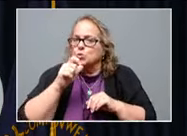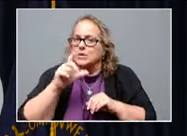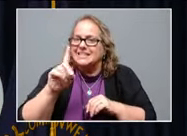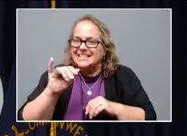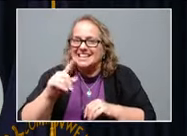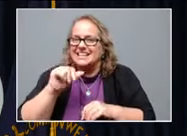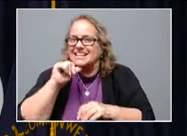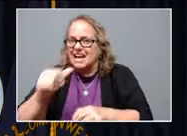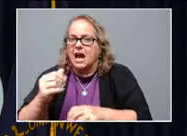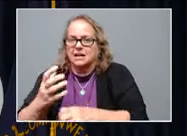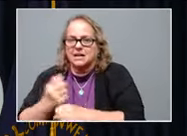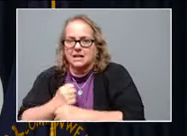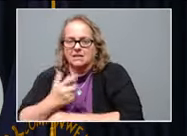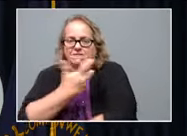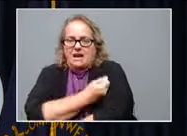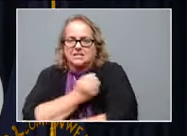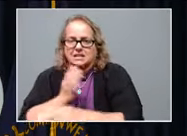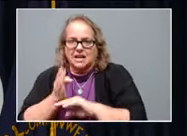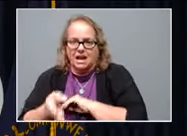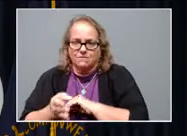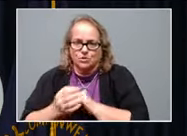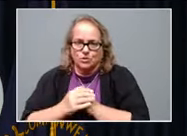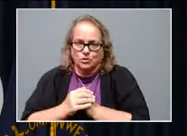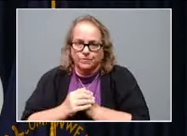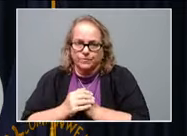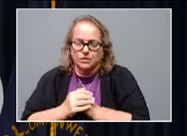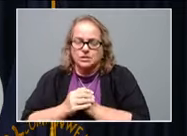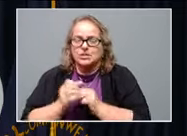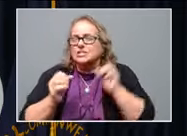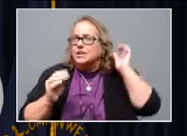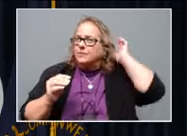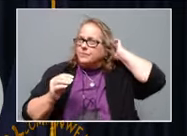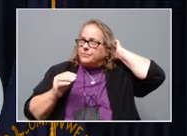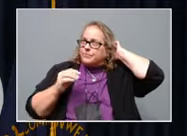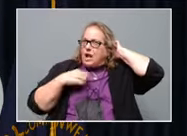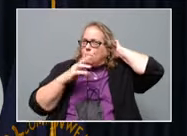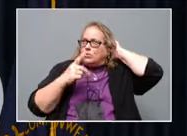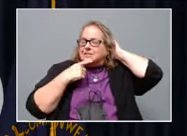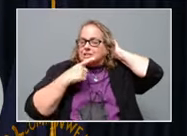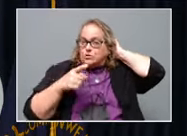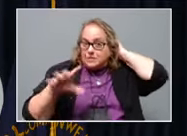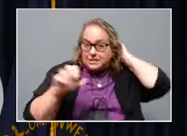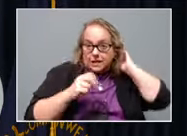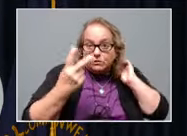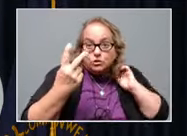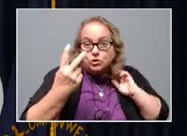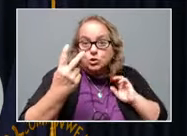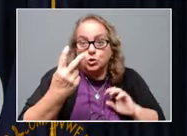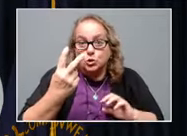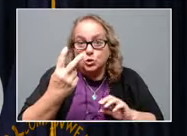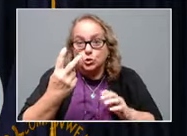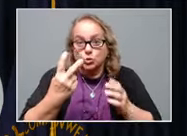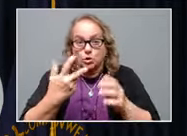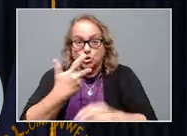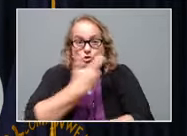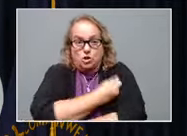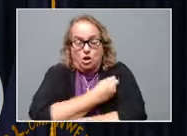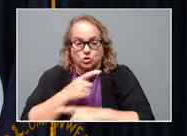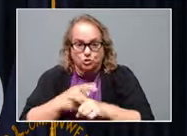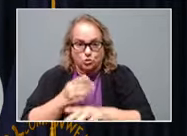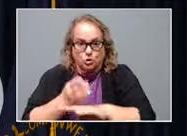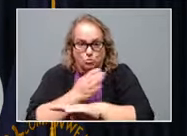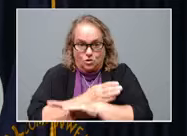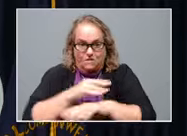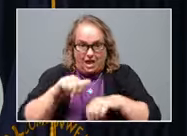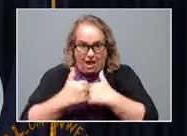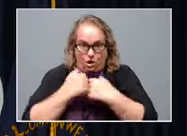afterwards. So what I would say is that we take the 2 shots, right, to improve how protected we are. If there's